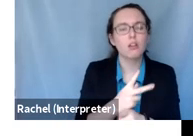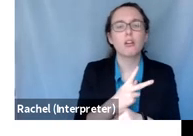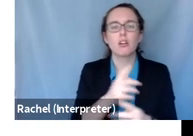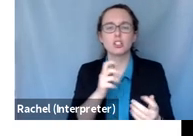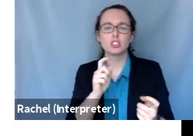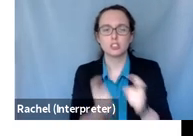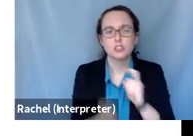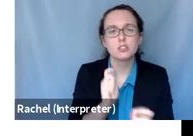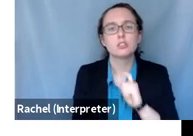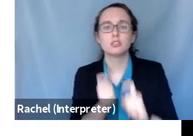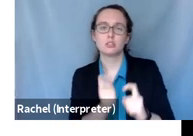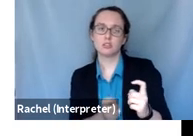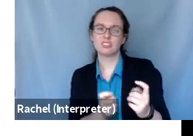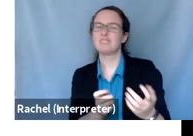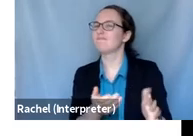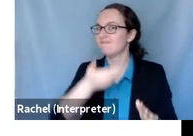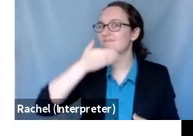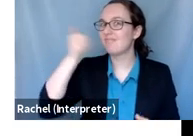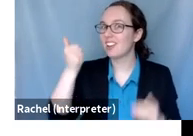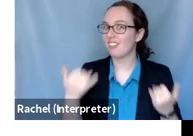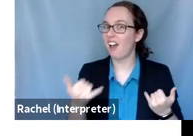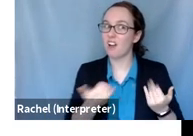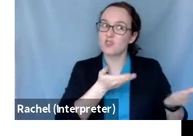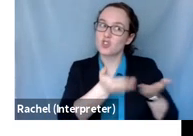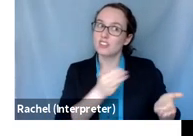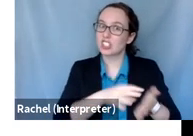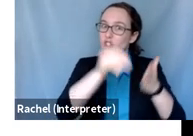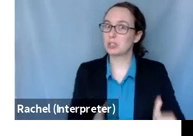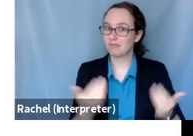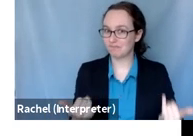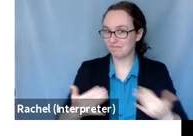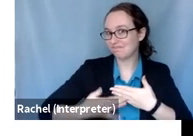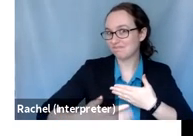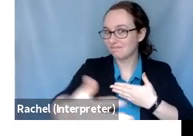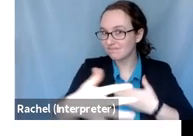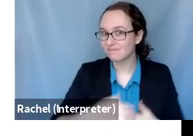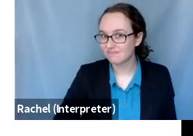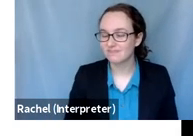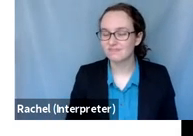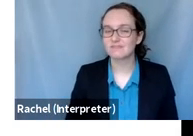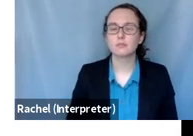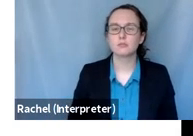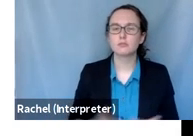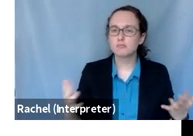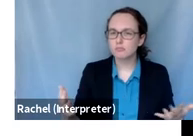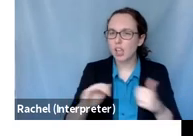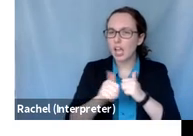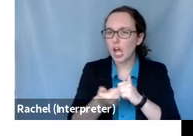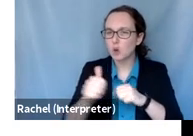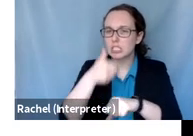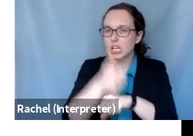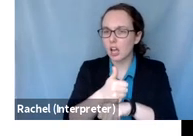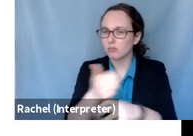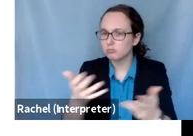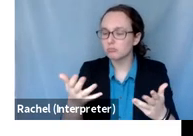I think we're in much better shape to service the students going forward. So how we're gonna be set up? We're gonna be set up in